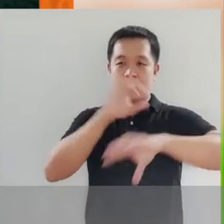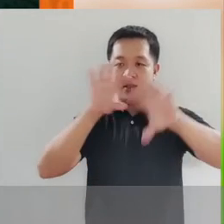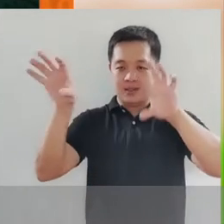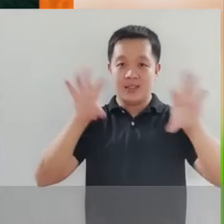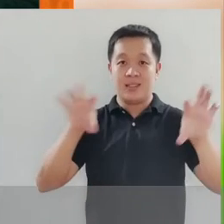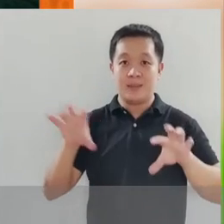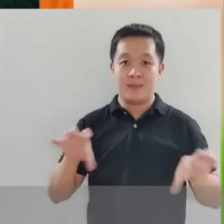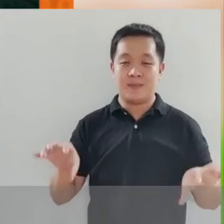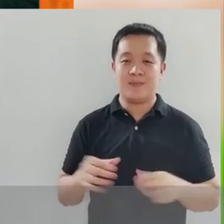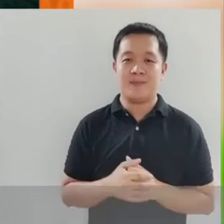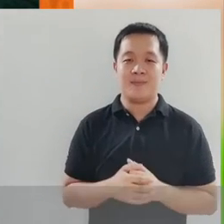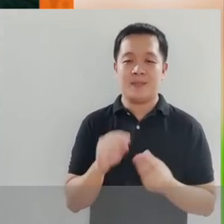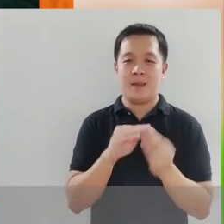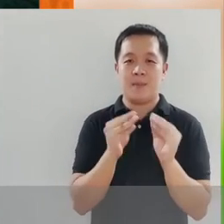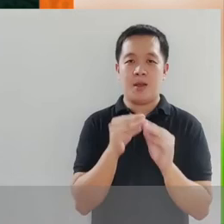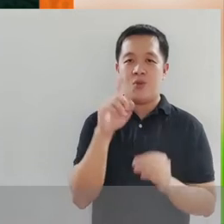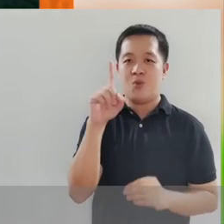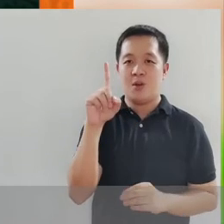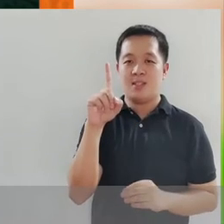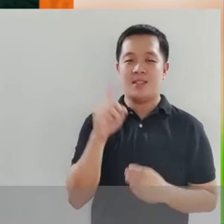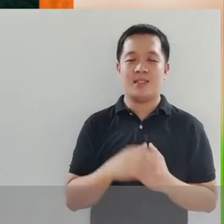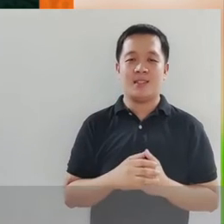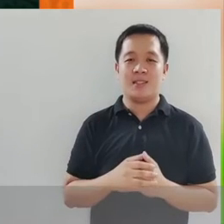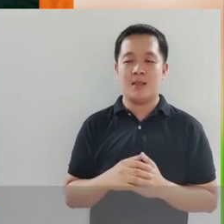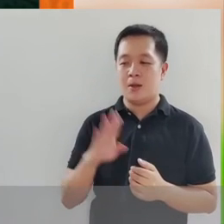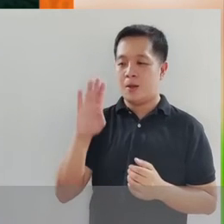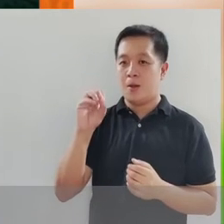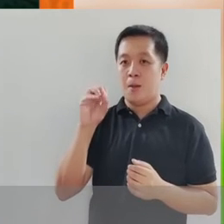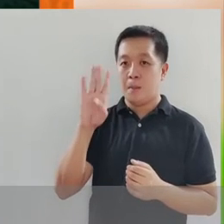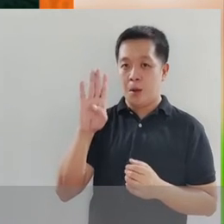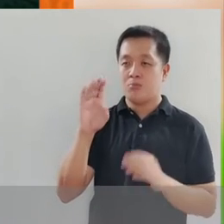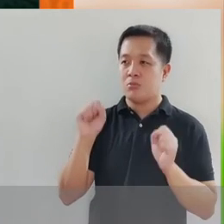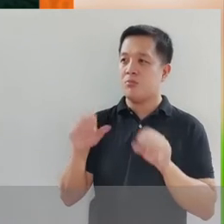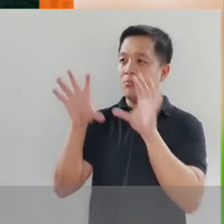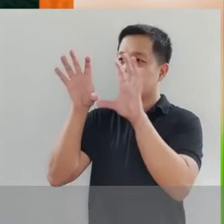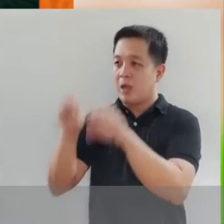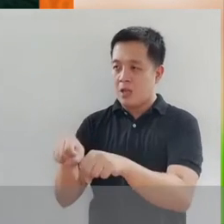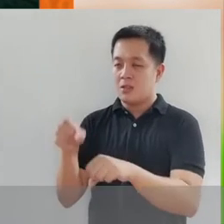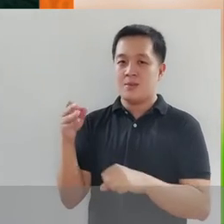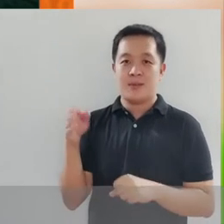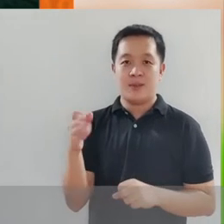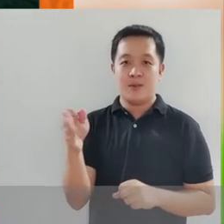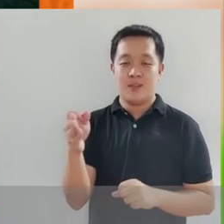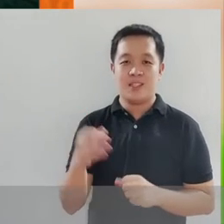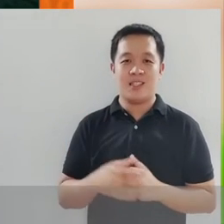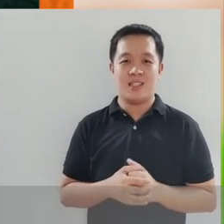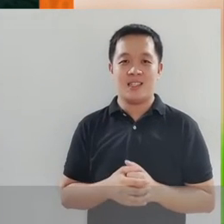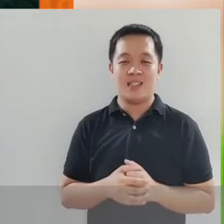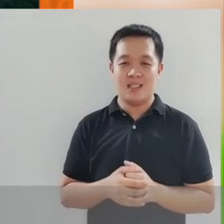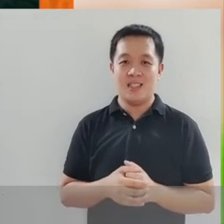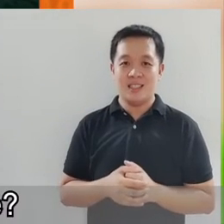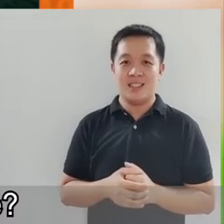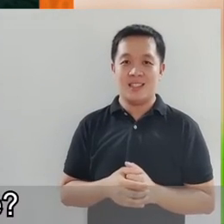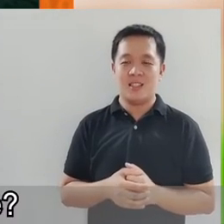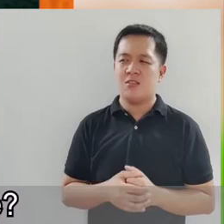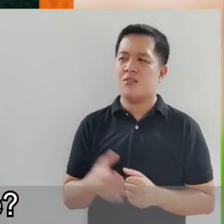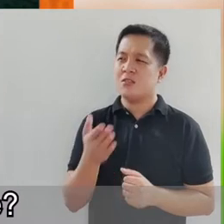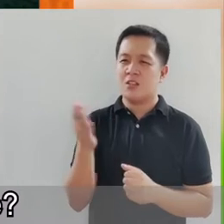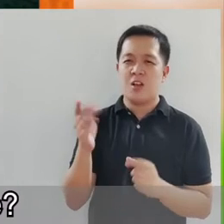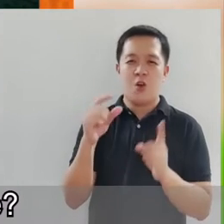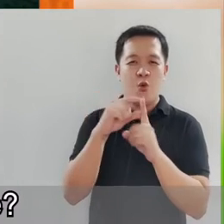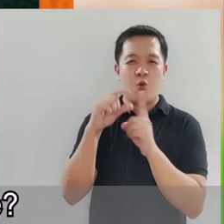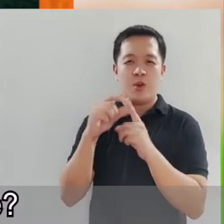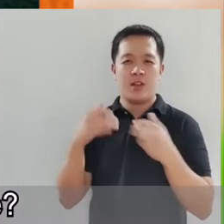given table. Number 1. Bob can catch a fish. What are